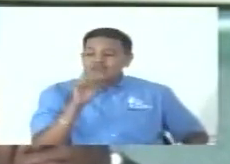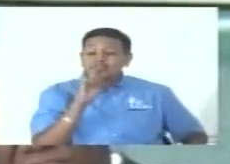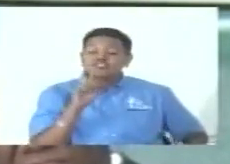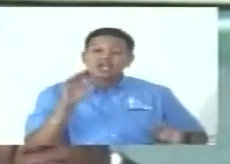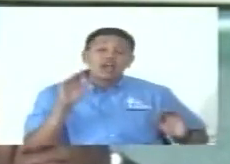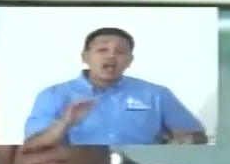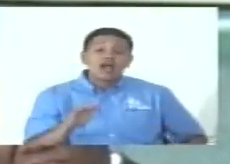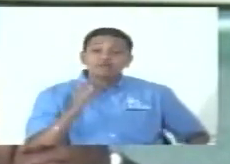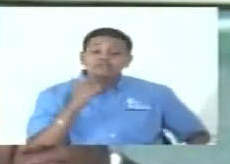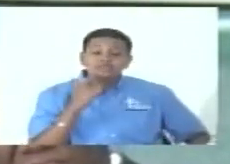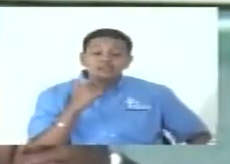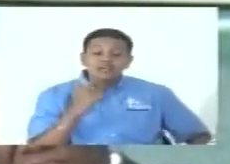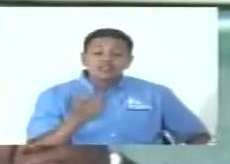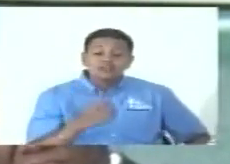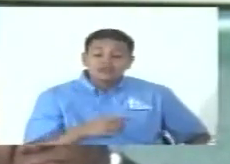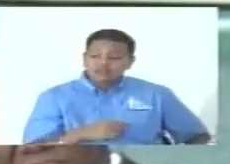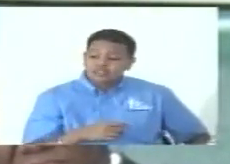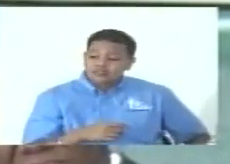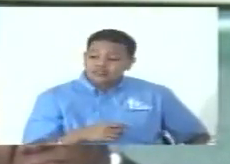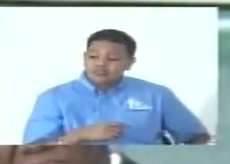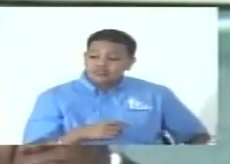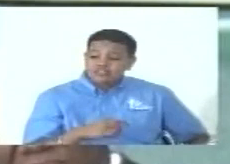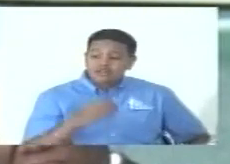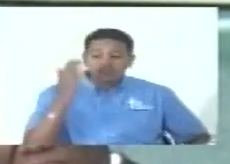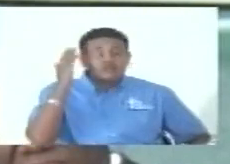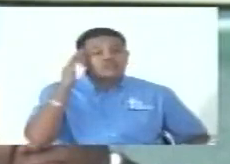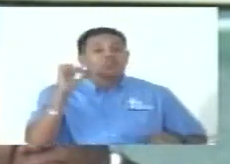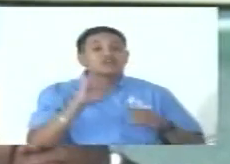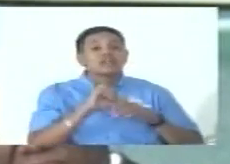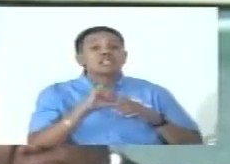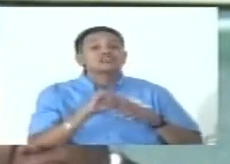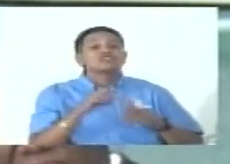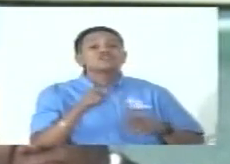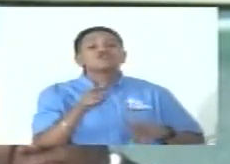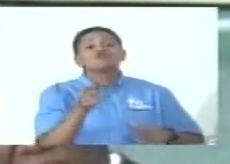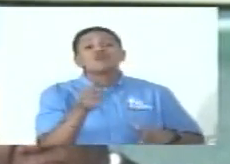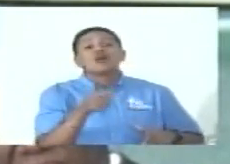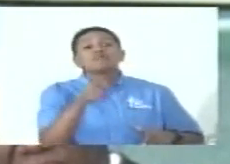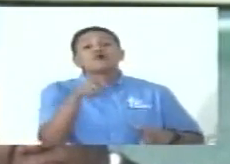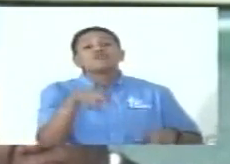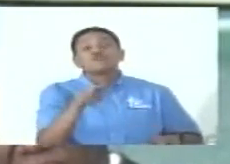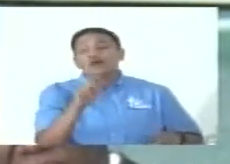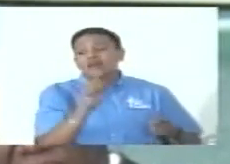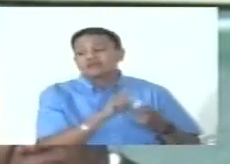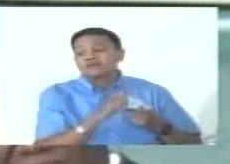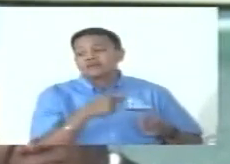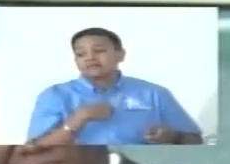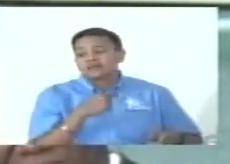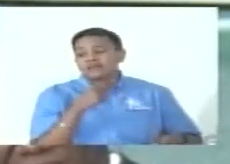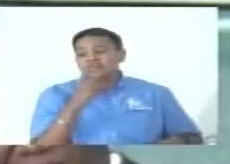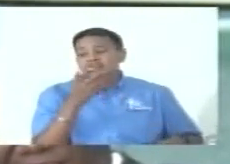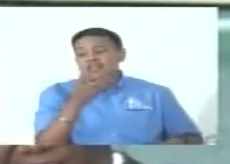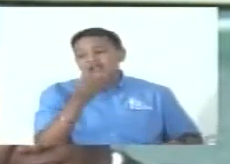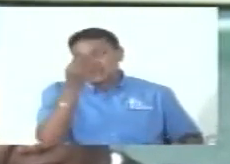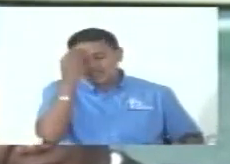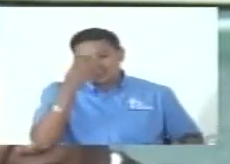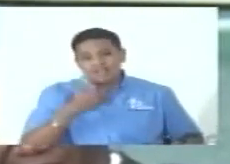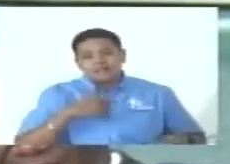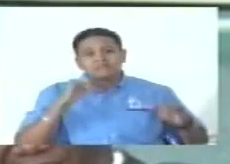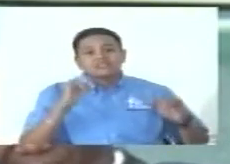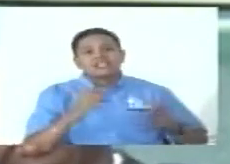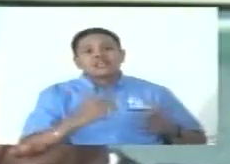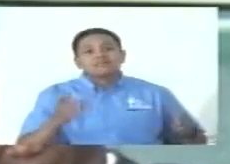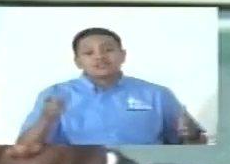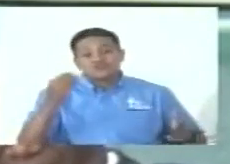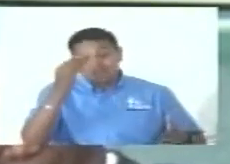said, you know the gas station down the road? Meet me down there and tell me about the same thing where you tell me